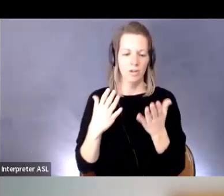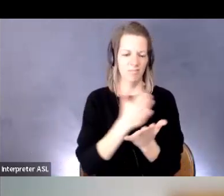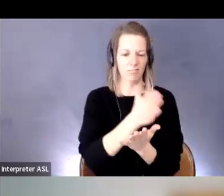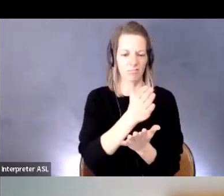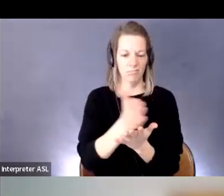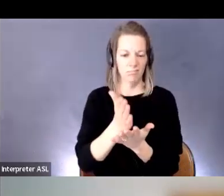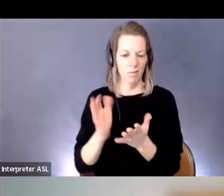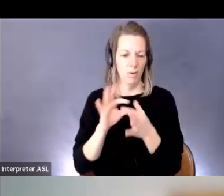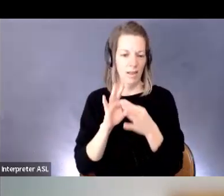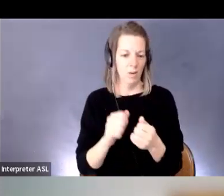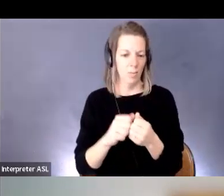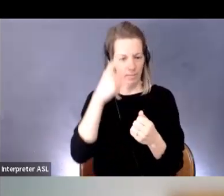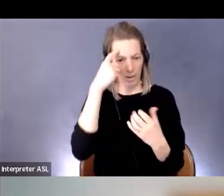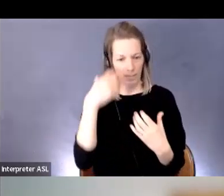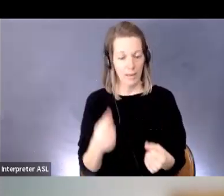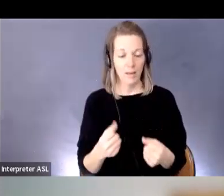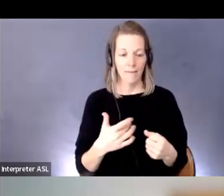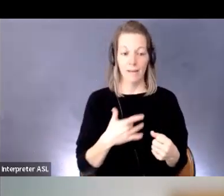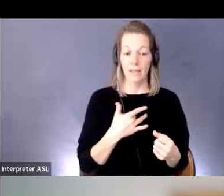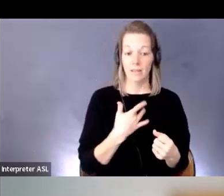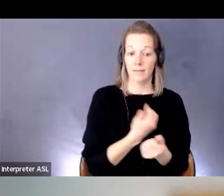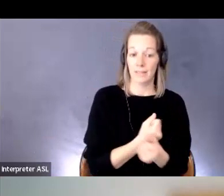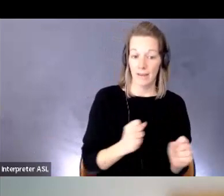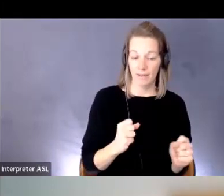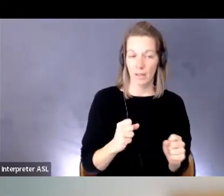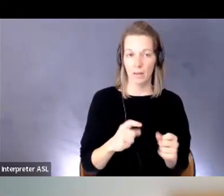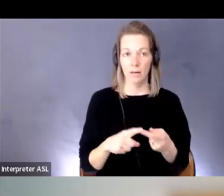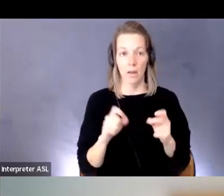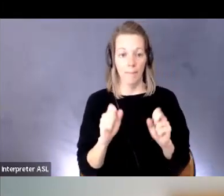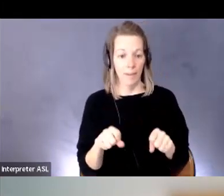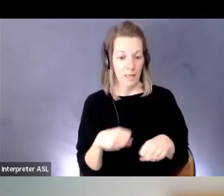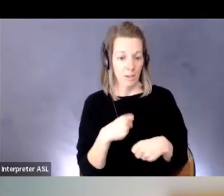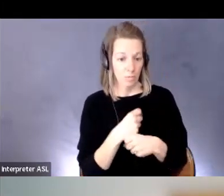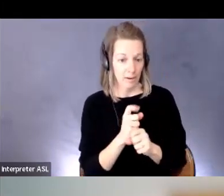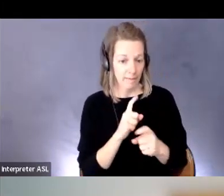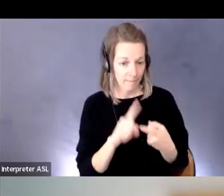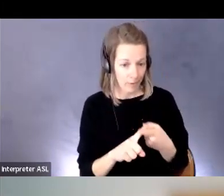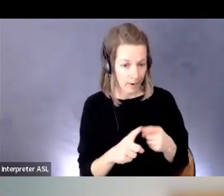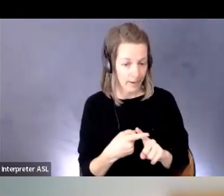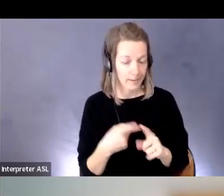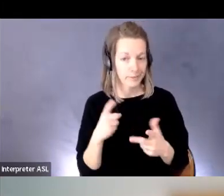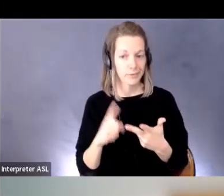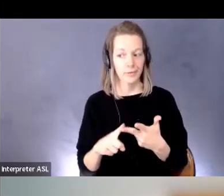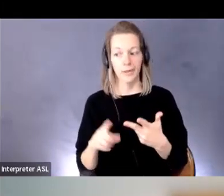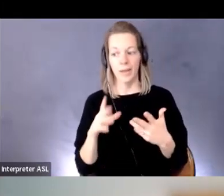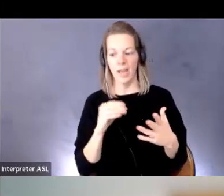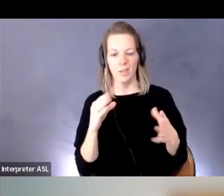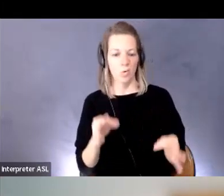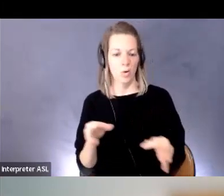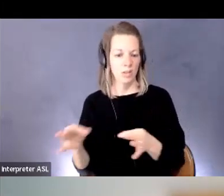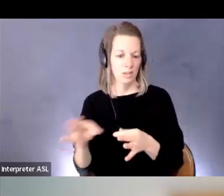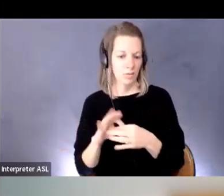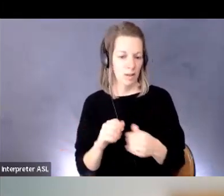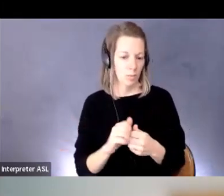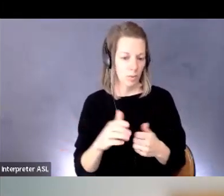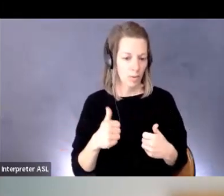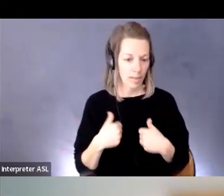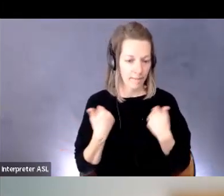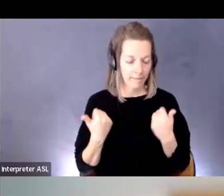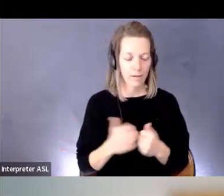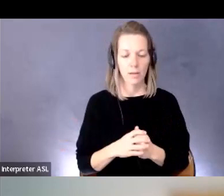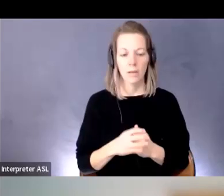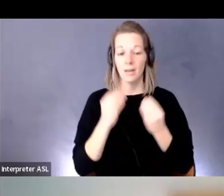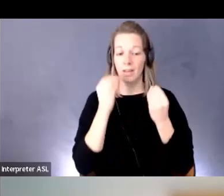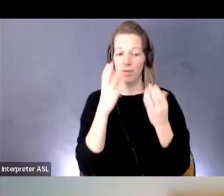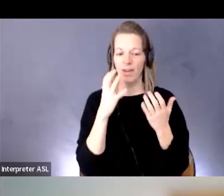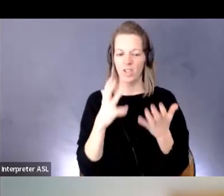our well-being, such as feelings of safety, ability to make friends, and ability to make choices about our lives. This is